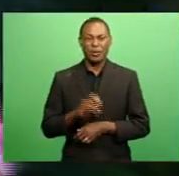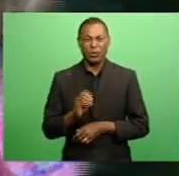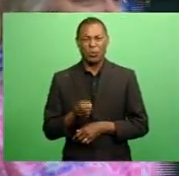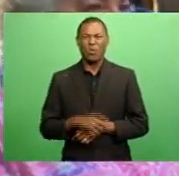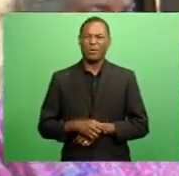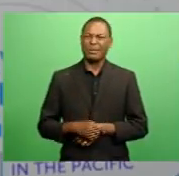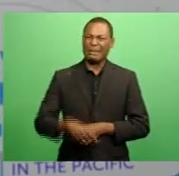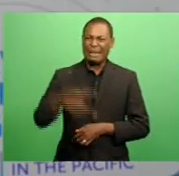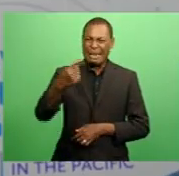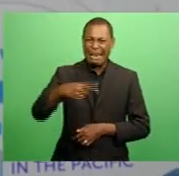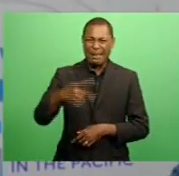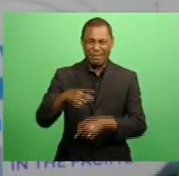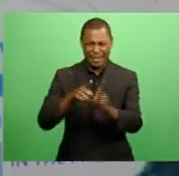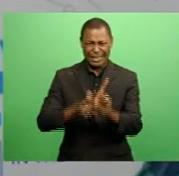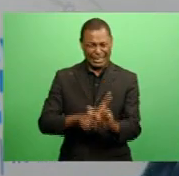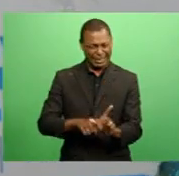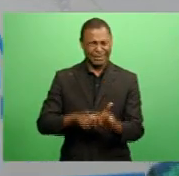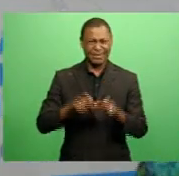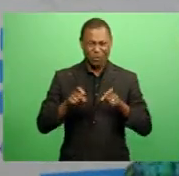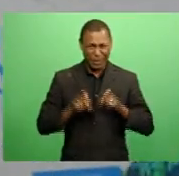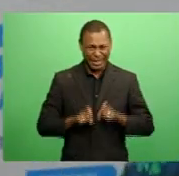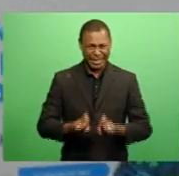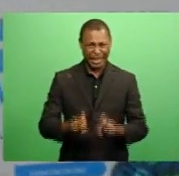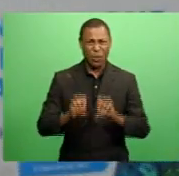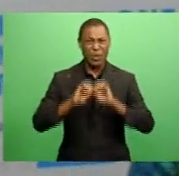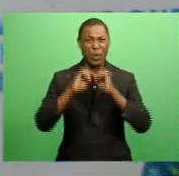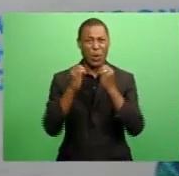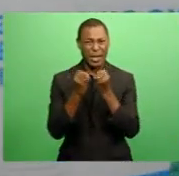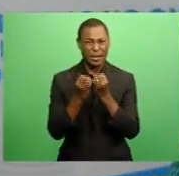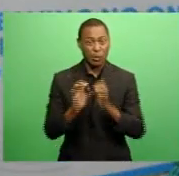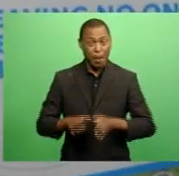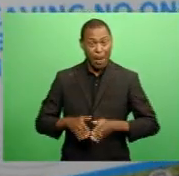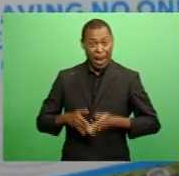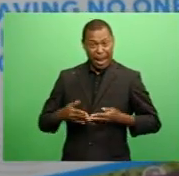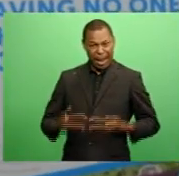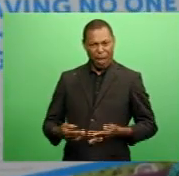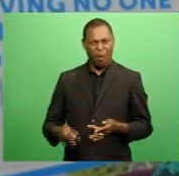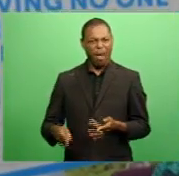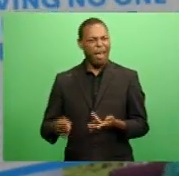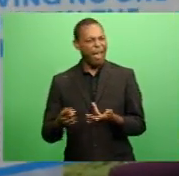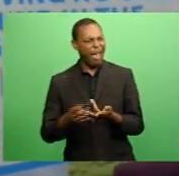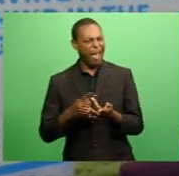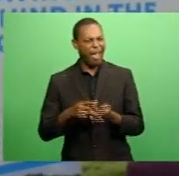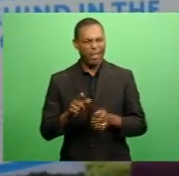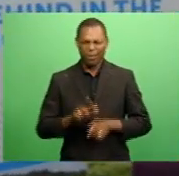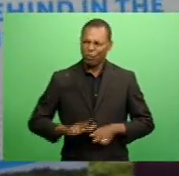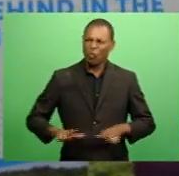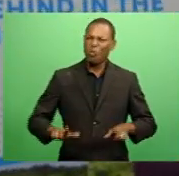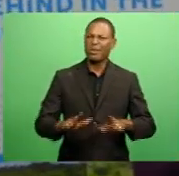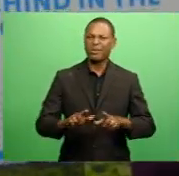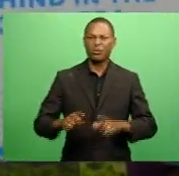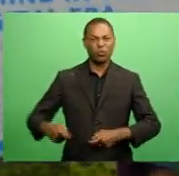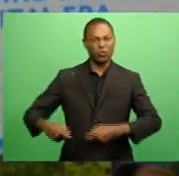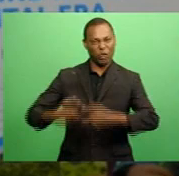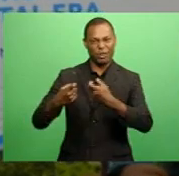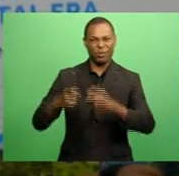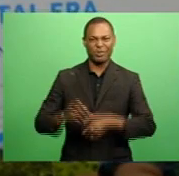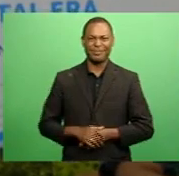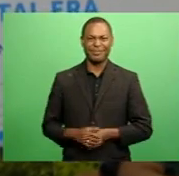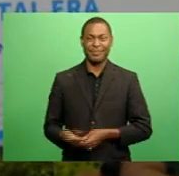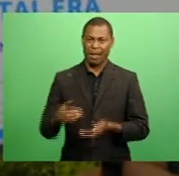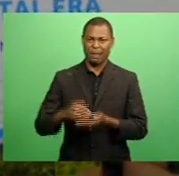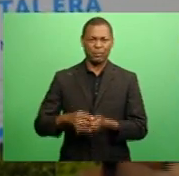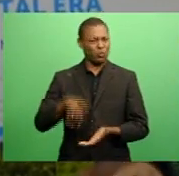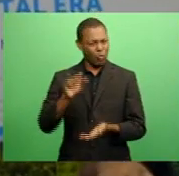almost 11 years with the organisation, but he is now looking forward to pursuing some other local challenges. He adds that it is the right time to move